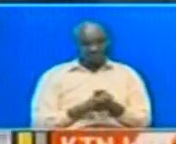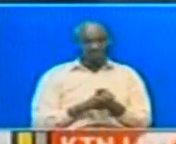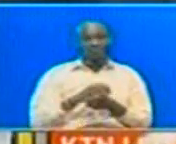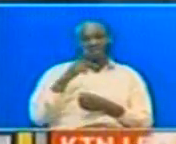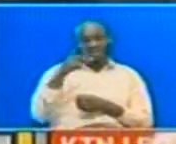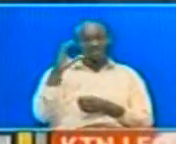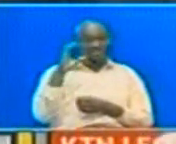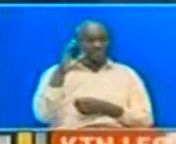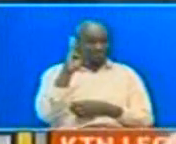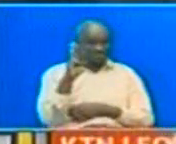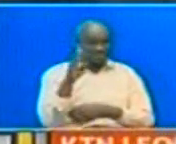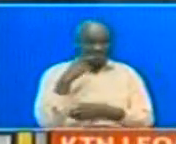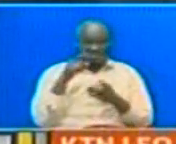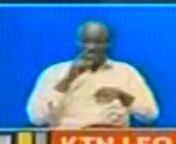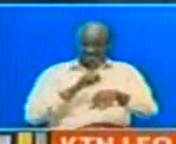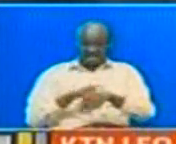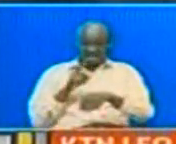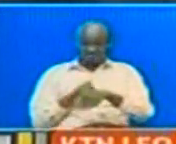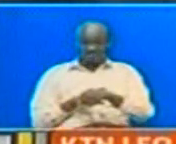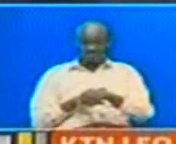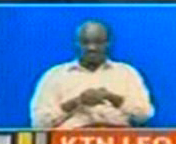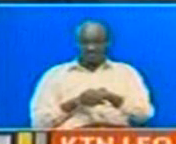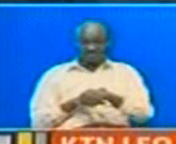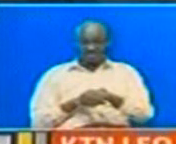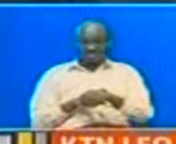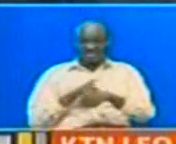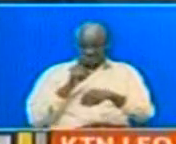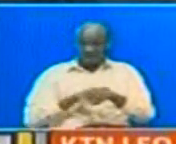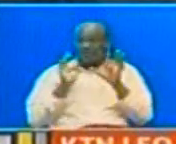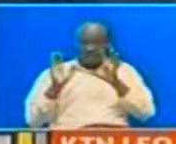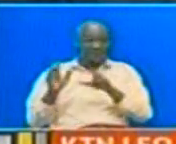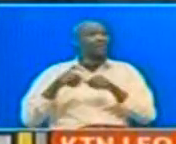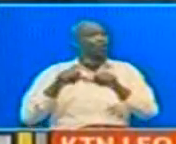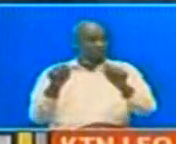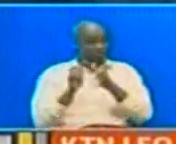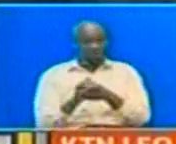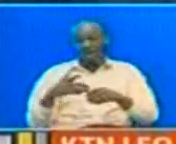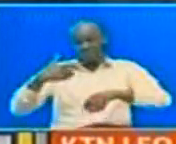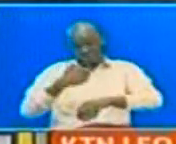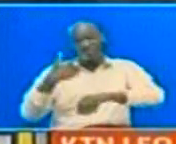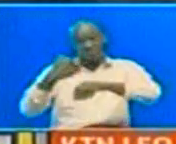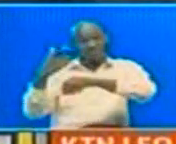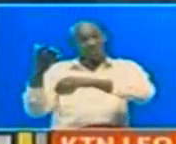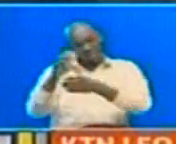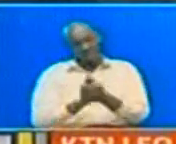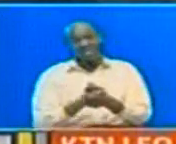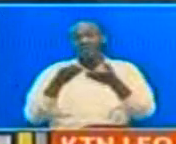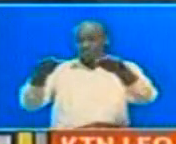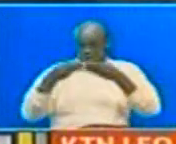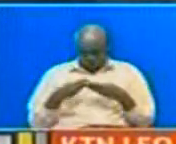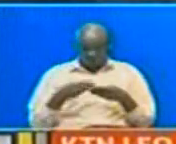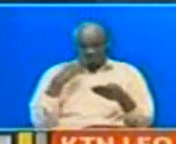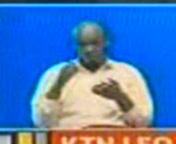KCCB during the said campaigns and submitted